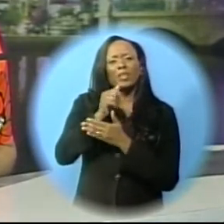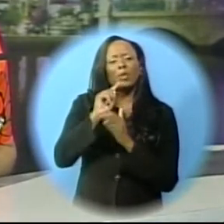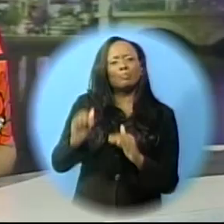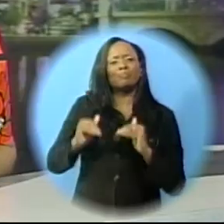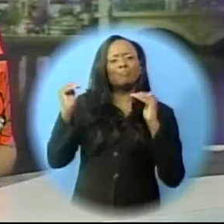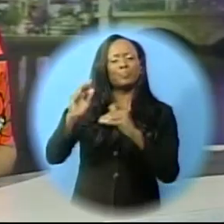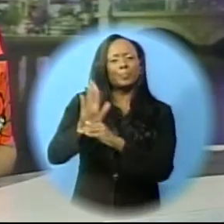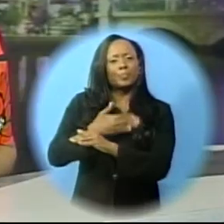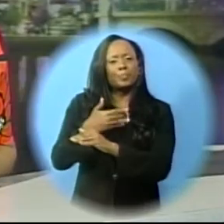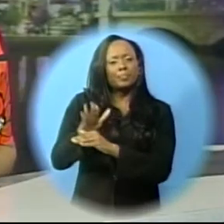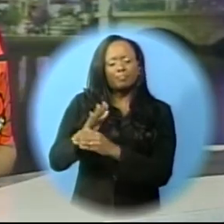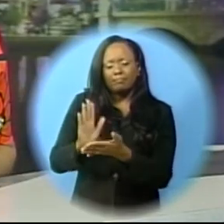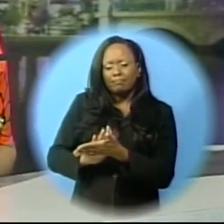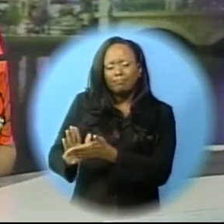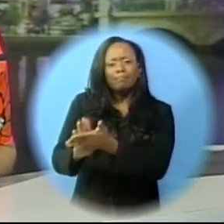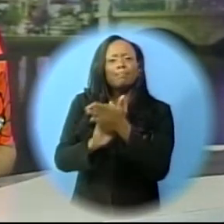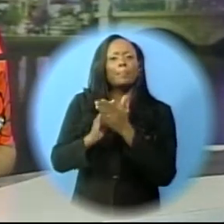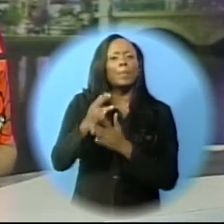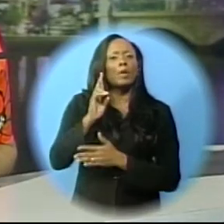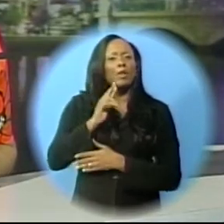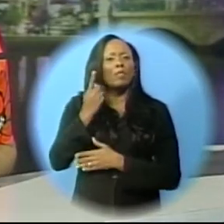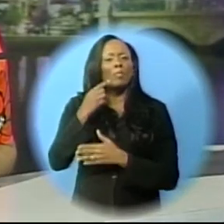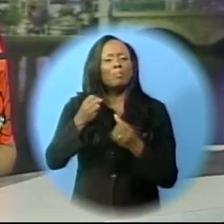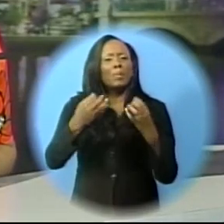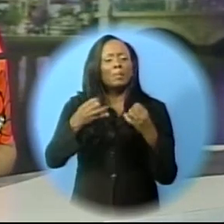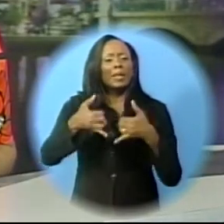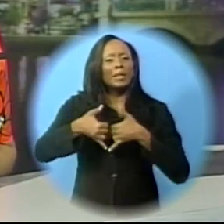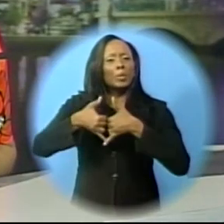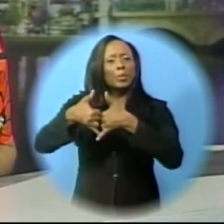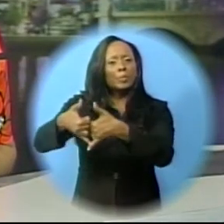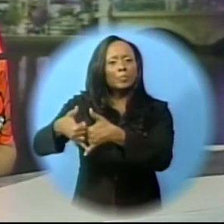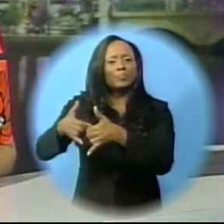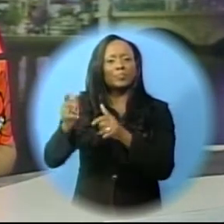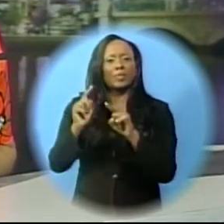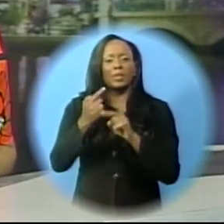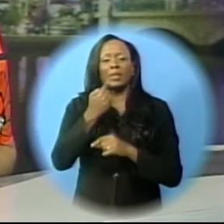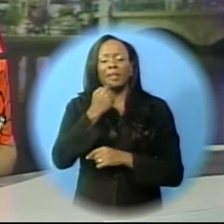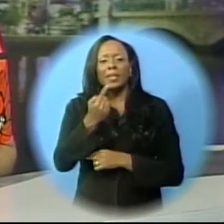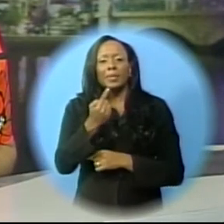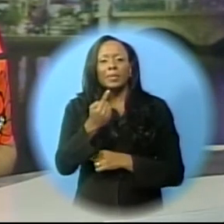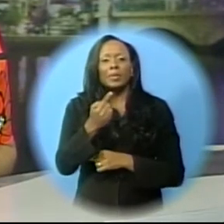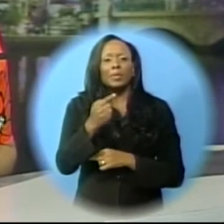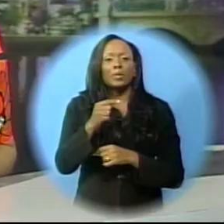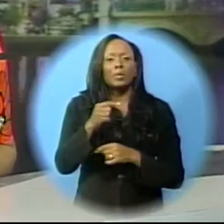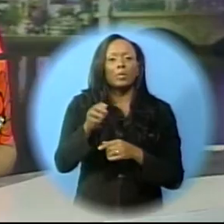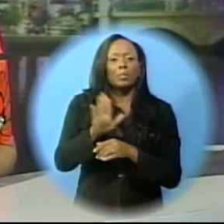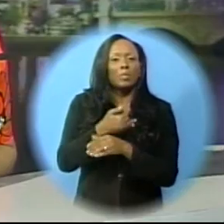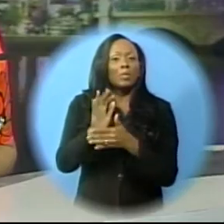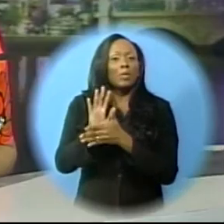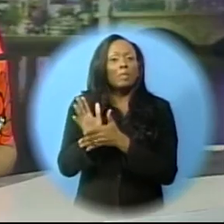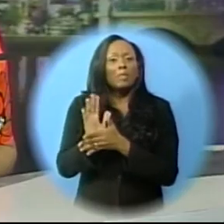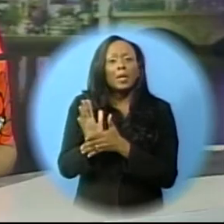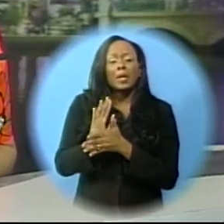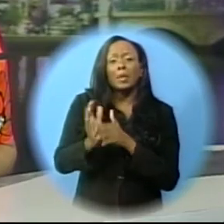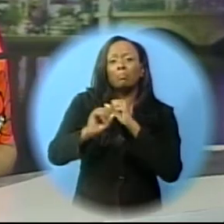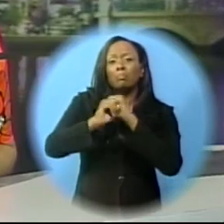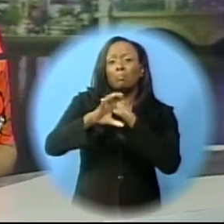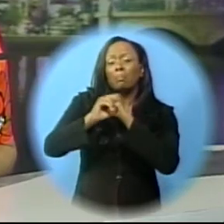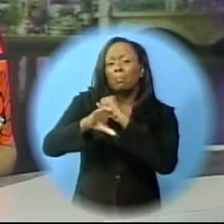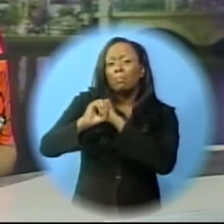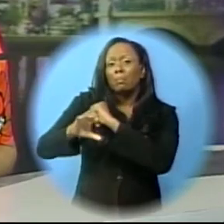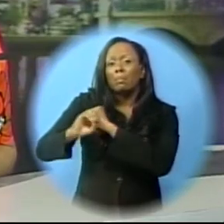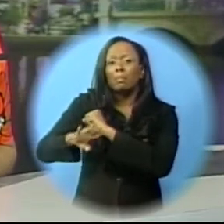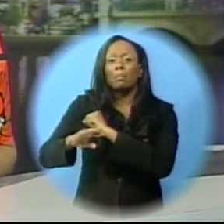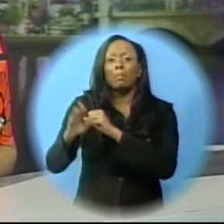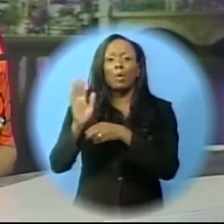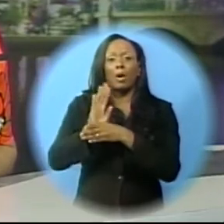the pop star for her many recent awards, Minister Lashley added that through her music videos, Rihanna has also helped to promote Barbados, for which he